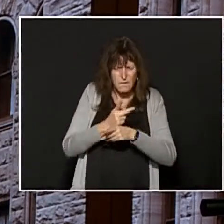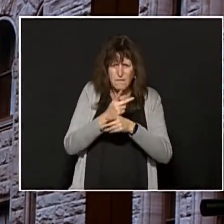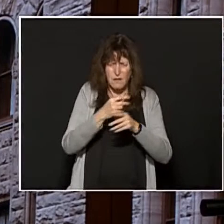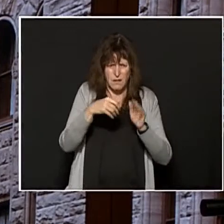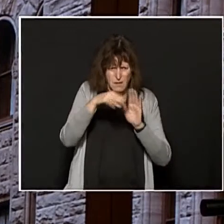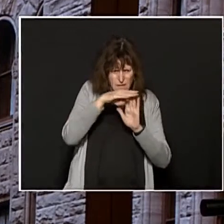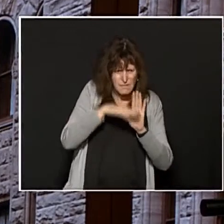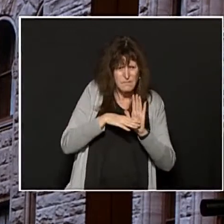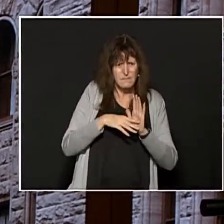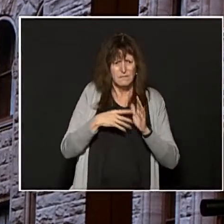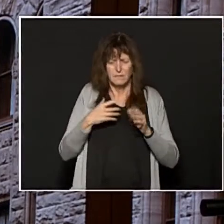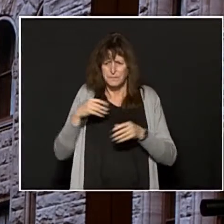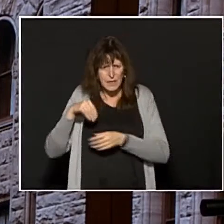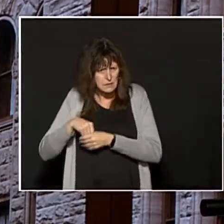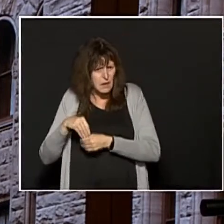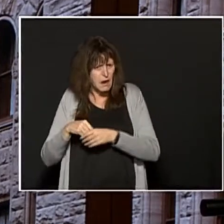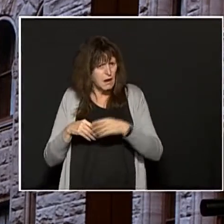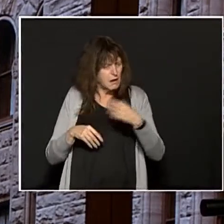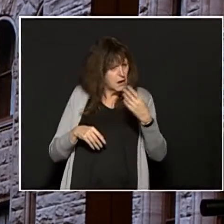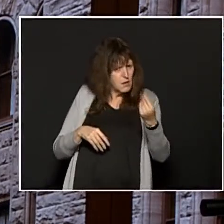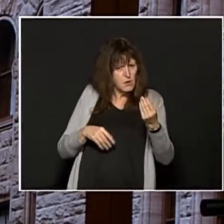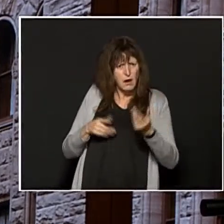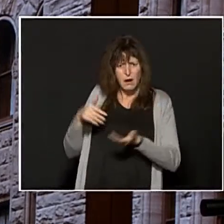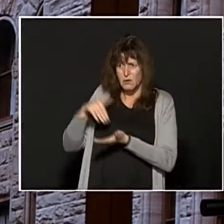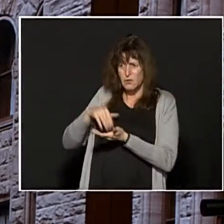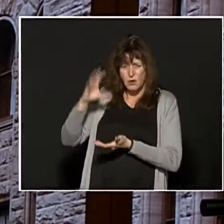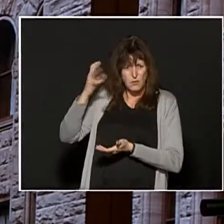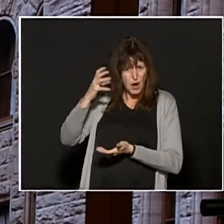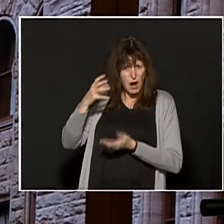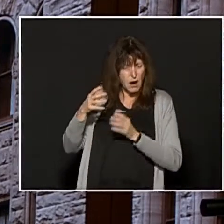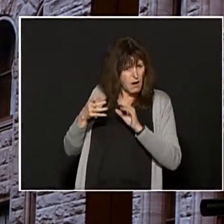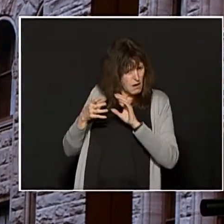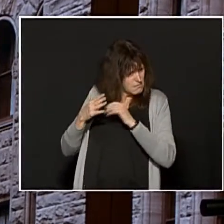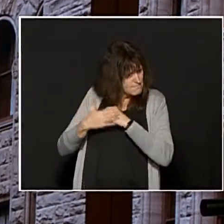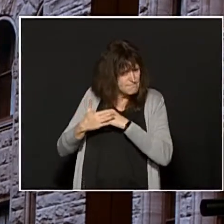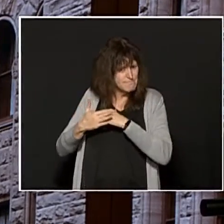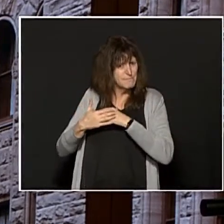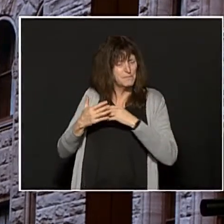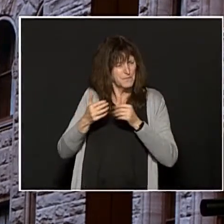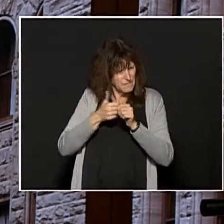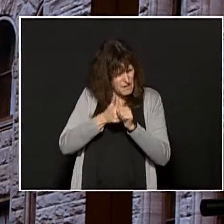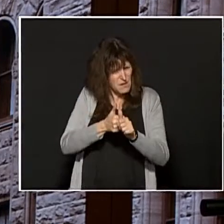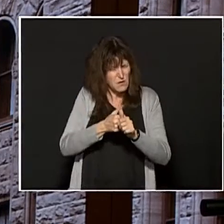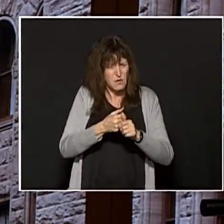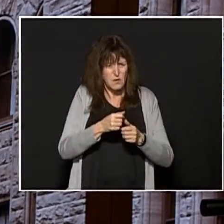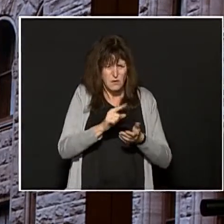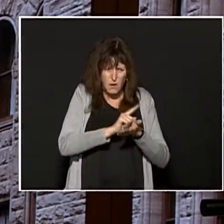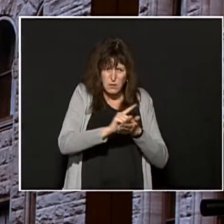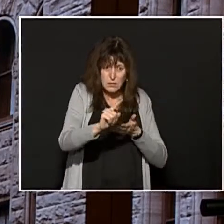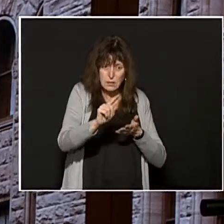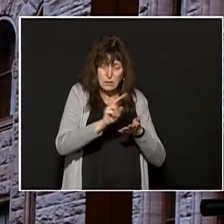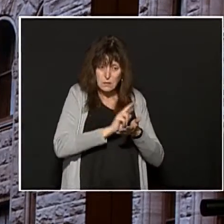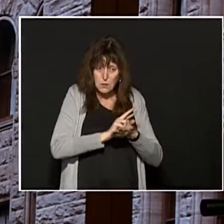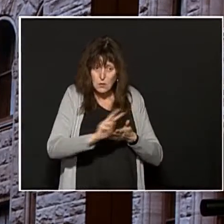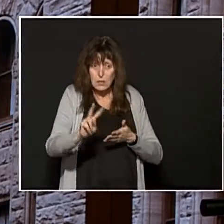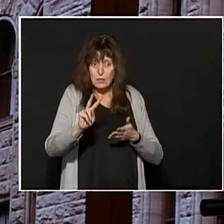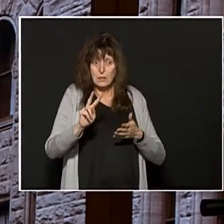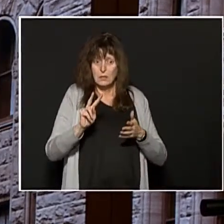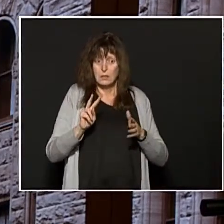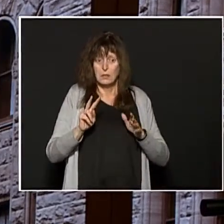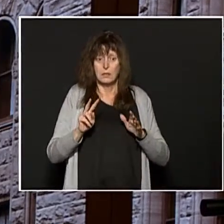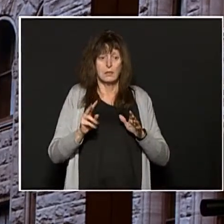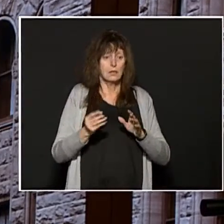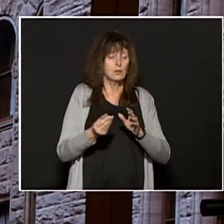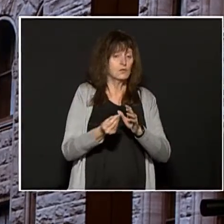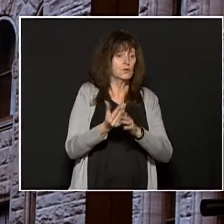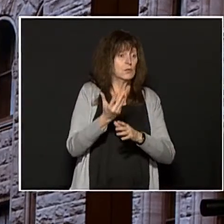Brown outdoors, as the weather, perhaps after this week, might still get better, and we look at to the promise of spring and warmer days